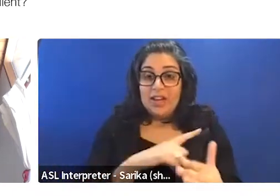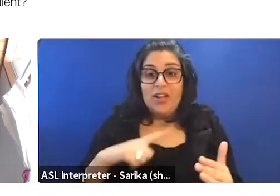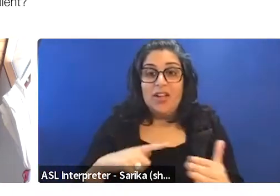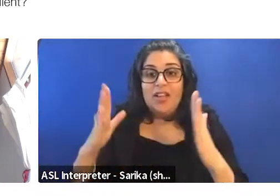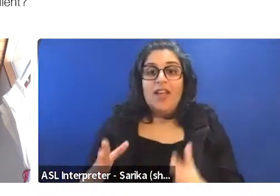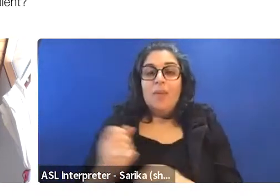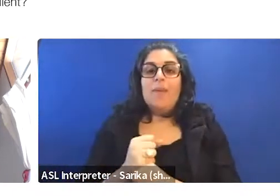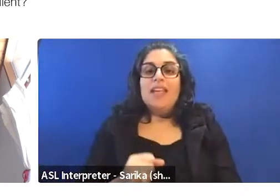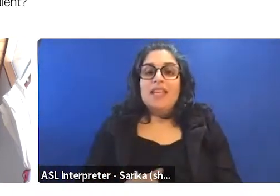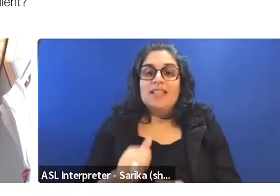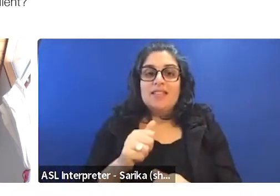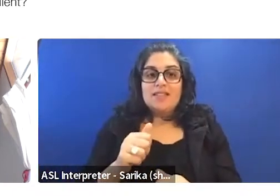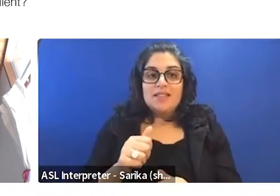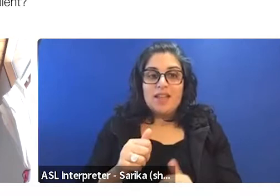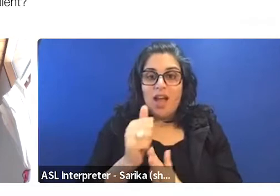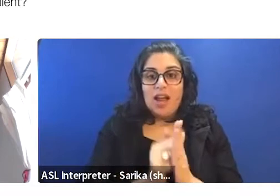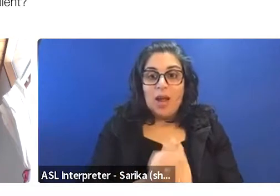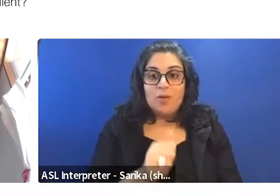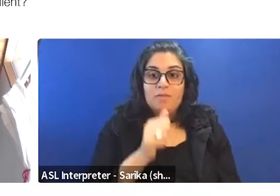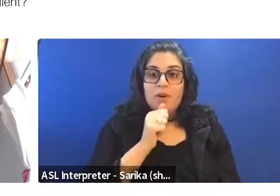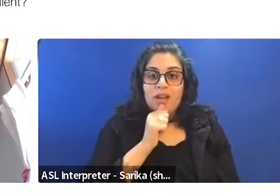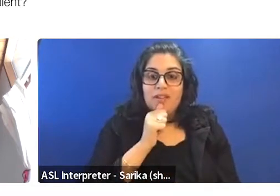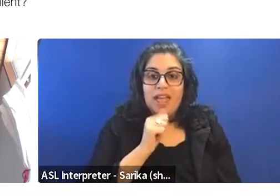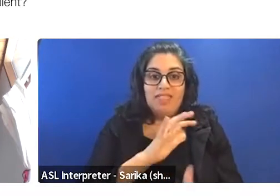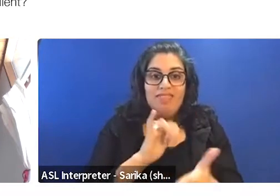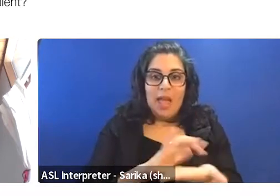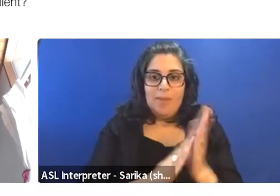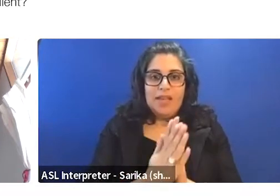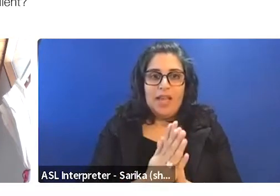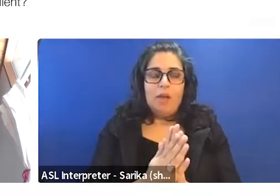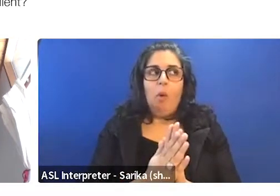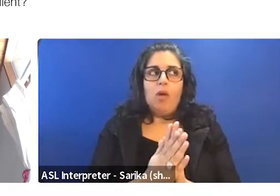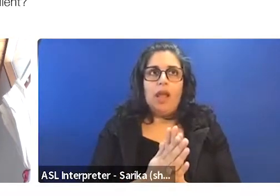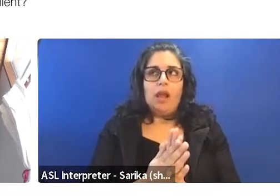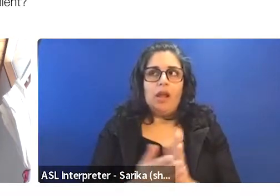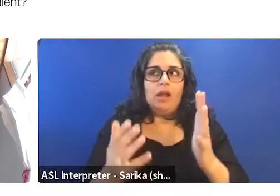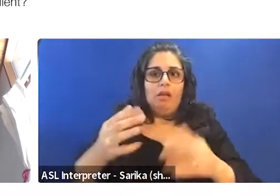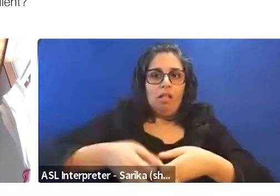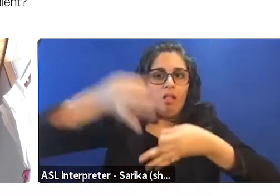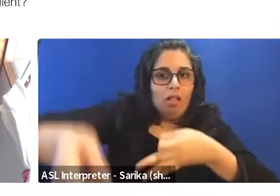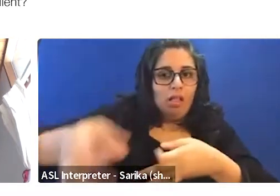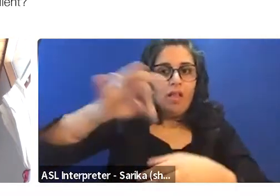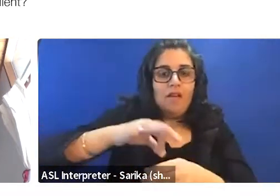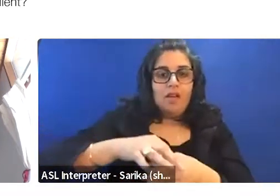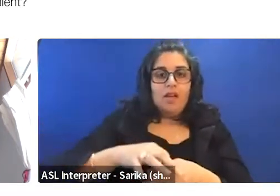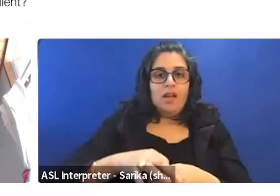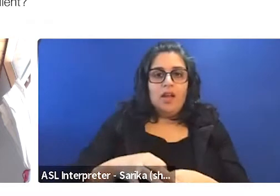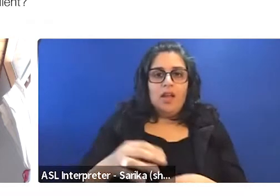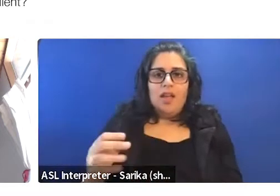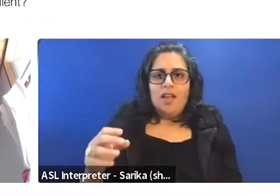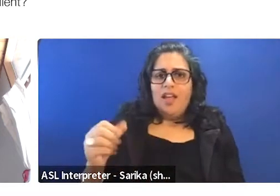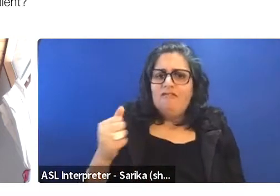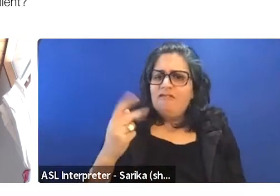private, and potentially was the tipping point for rescheduling the vote. A couple thousand shares is very accessible